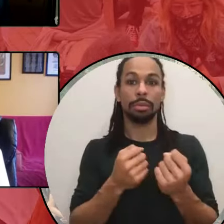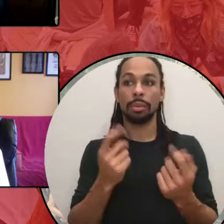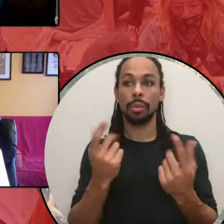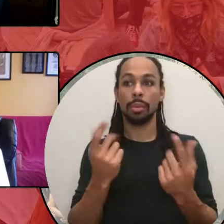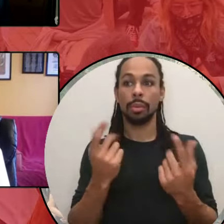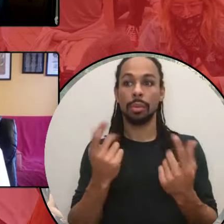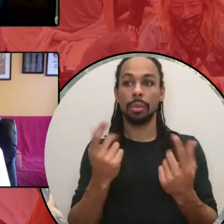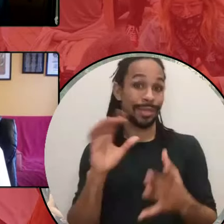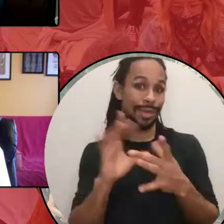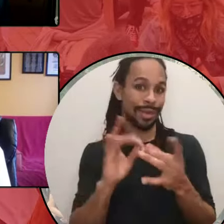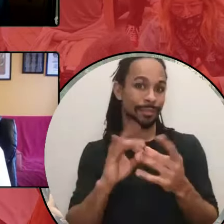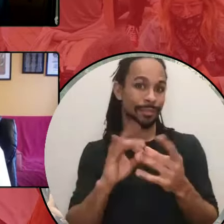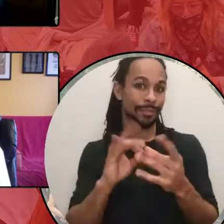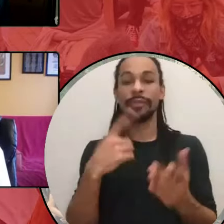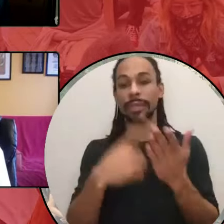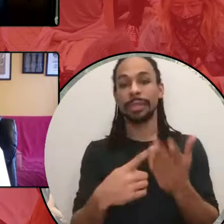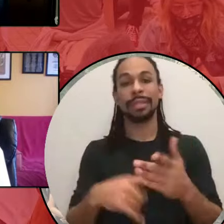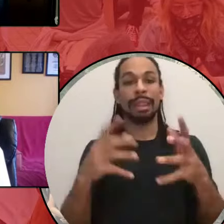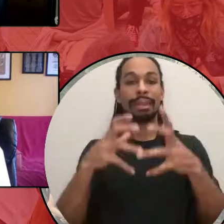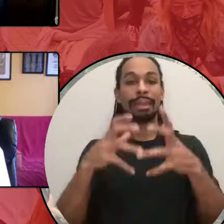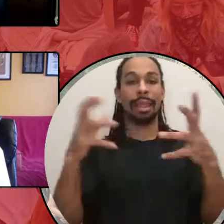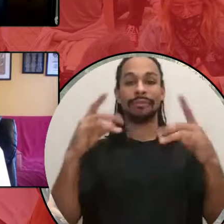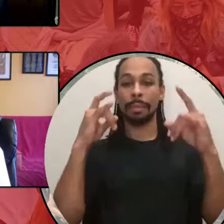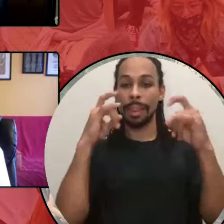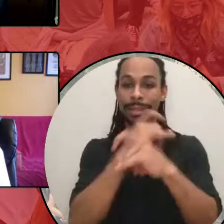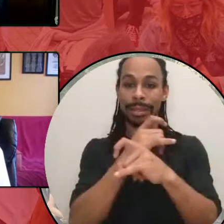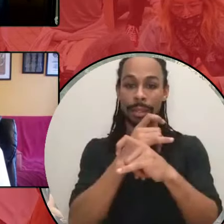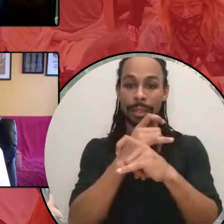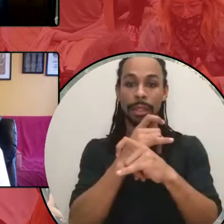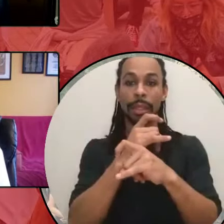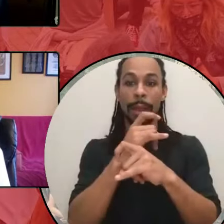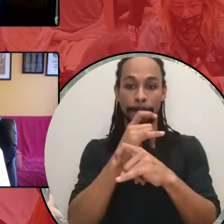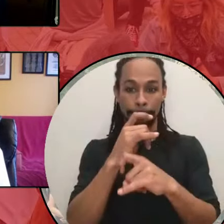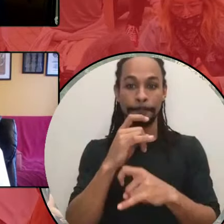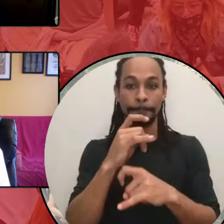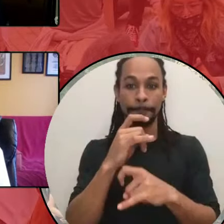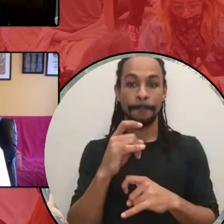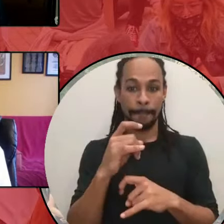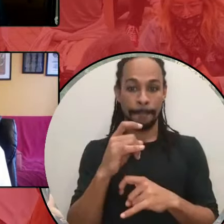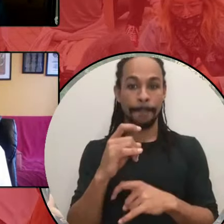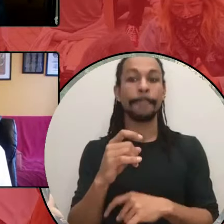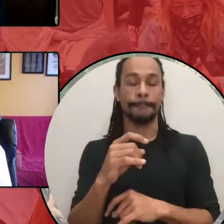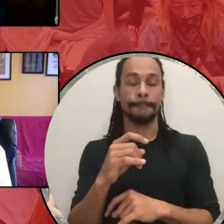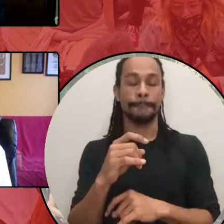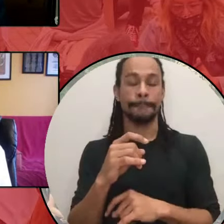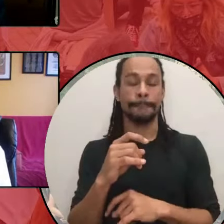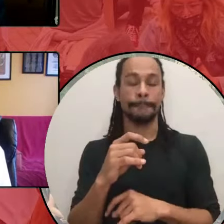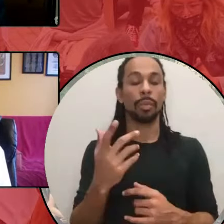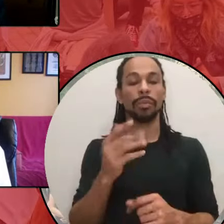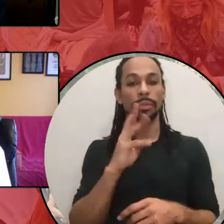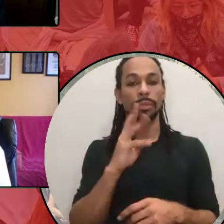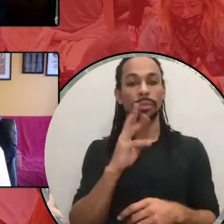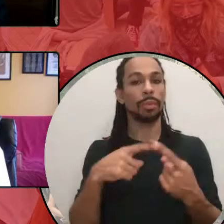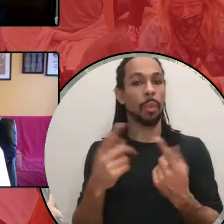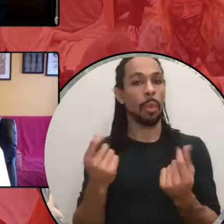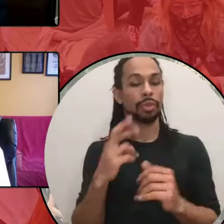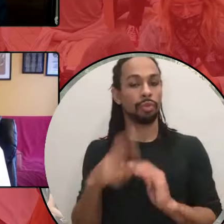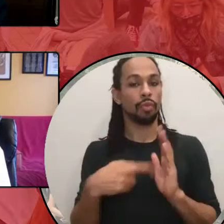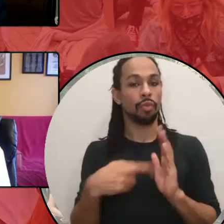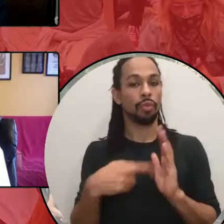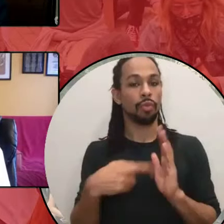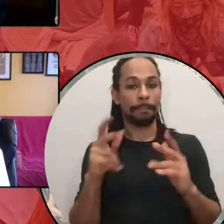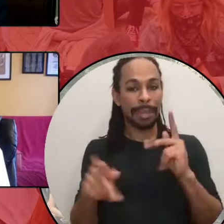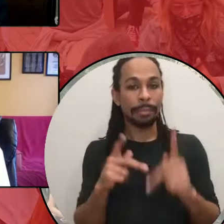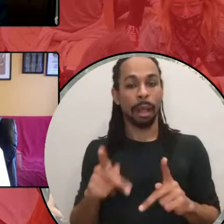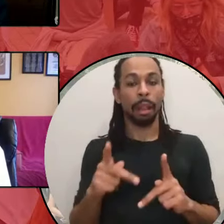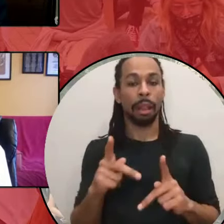today, about what is the role of movements in mass? And what are we building? And